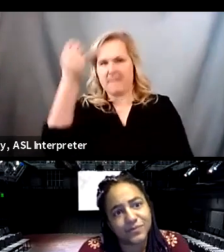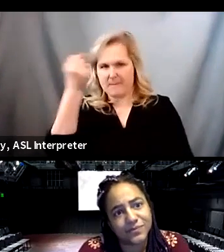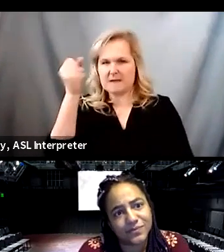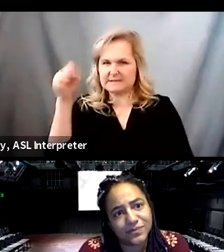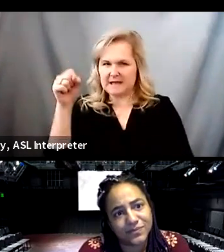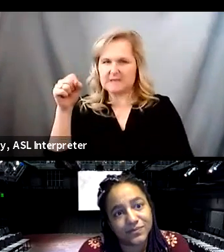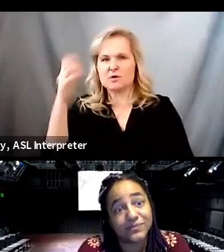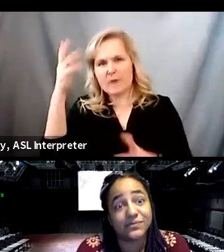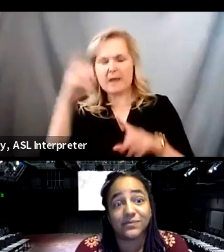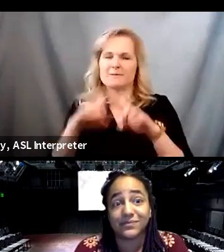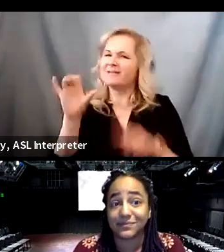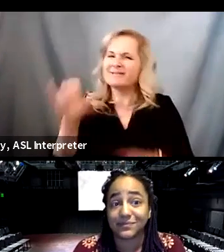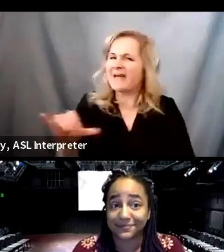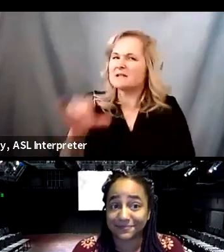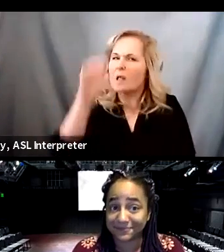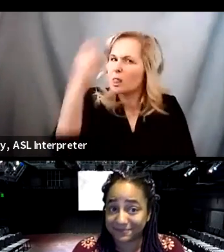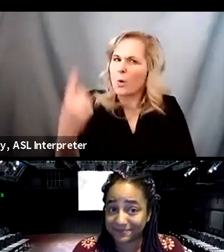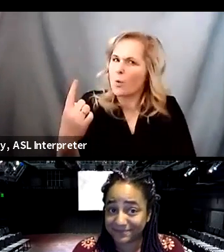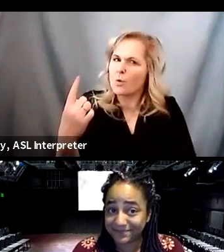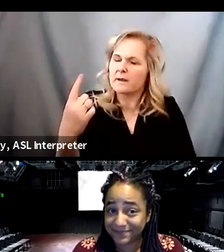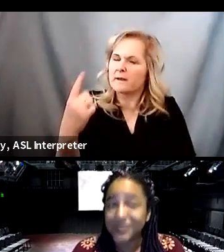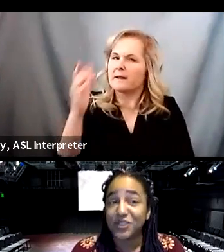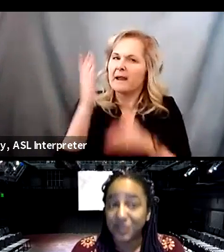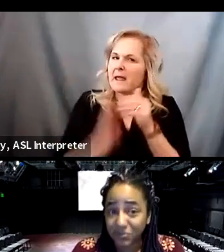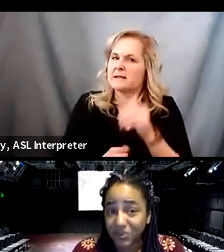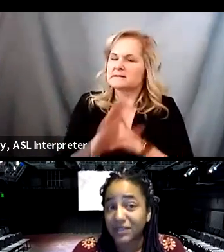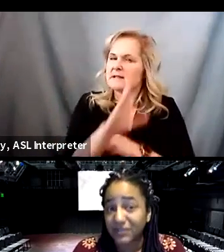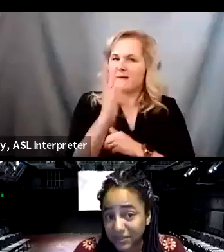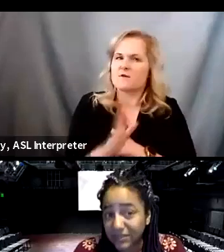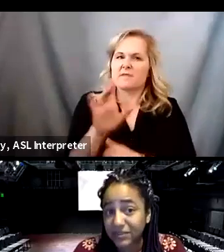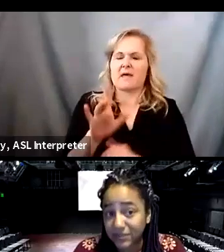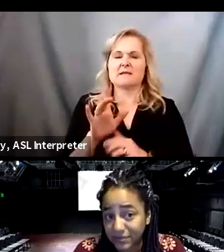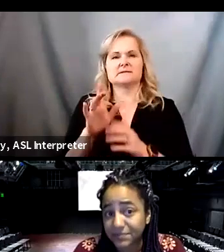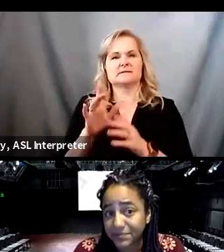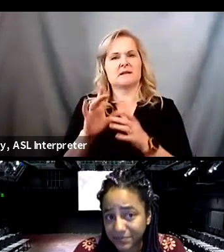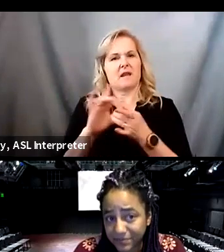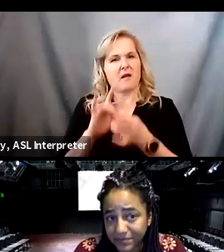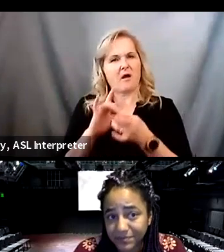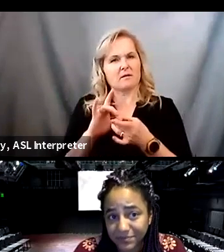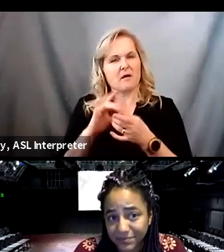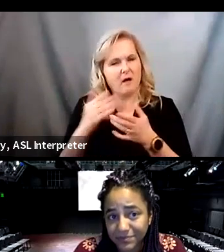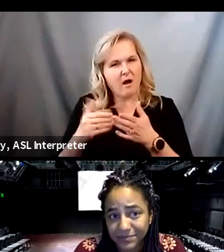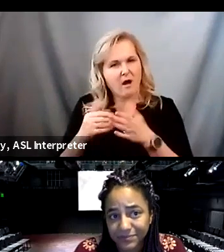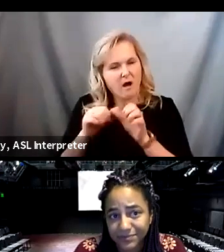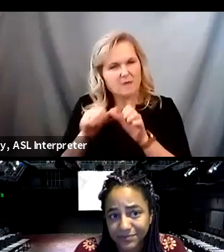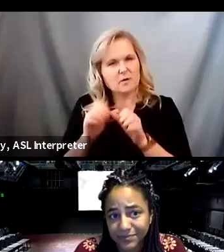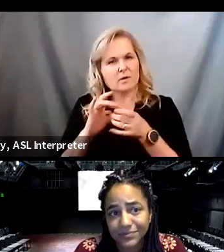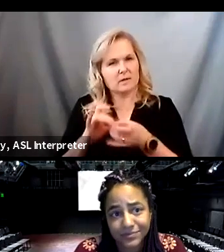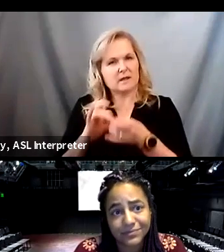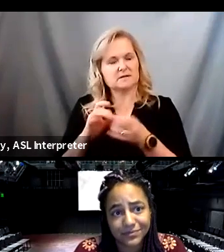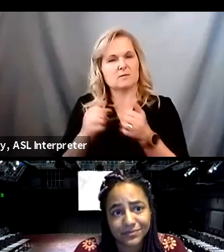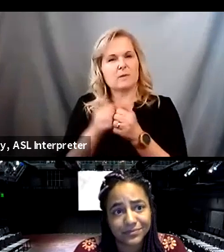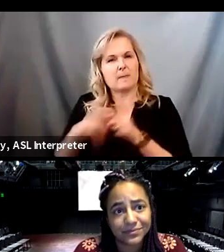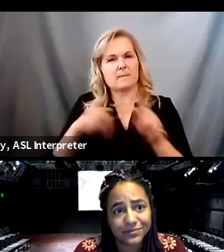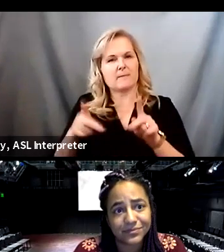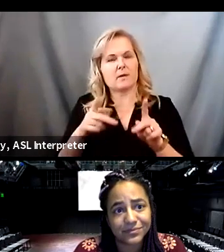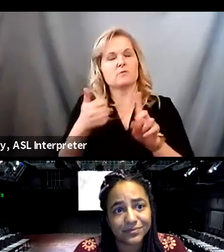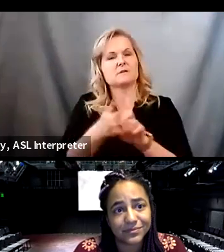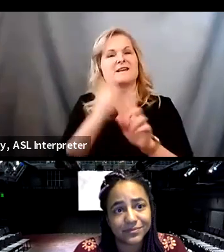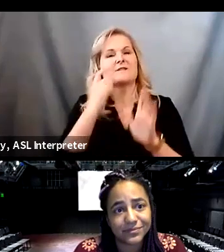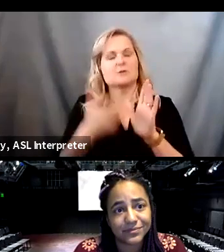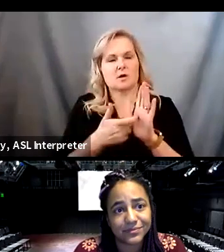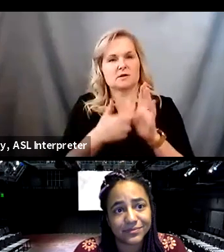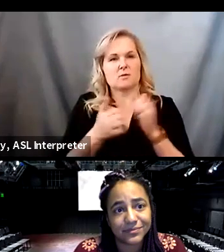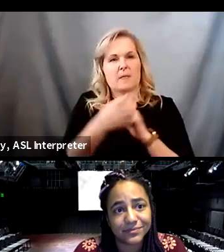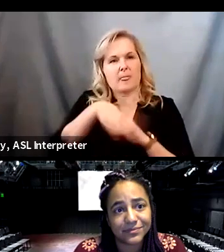I mean, where it never ends is that it's an ongoing relationship with those people who you are acknowledging, with